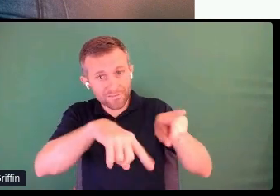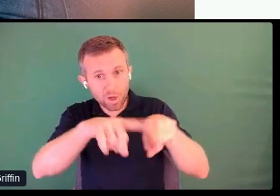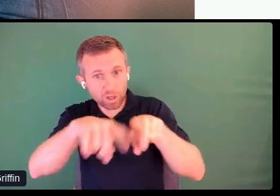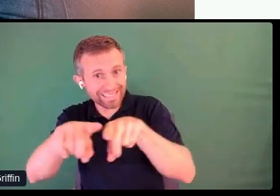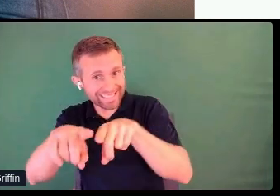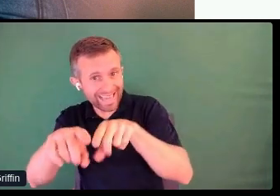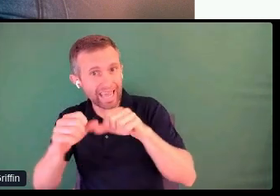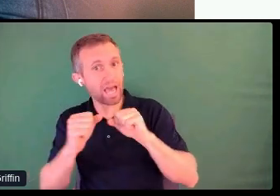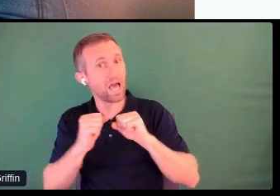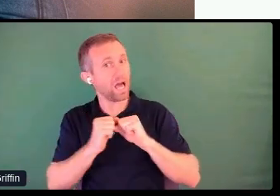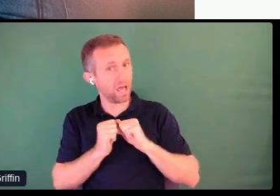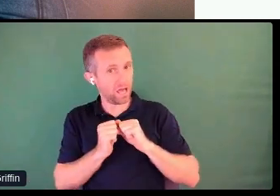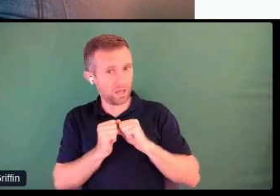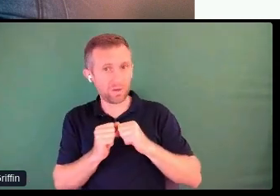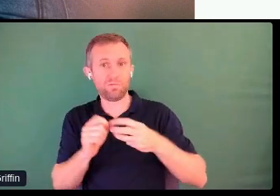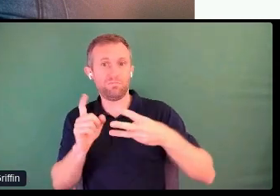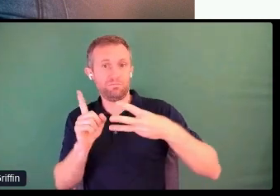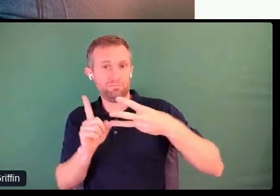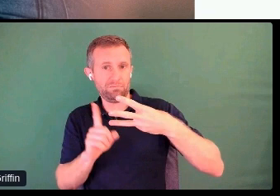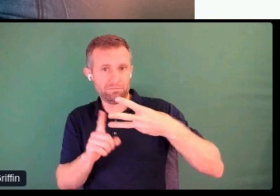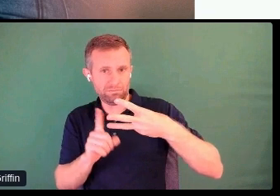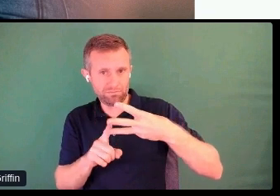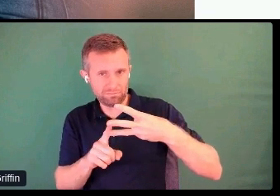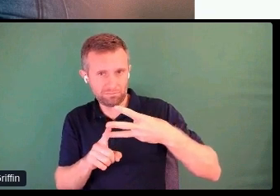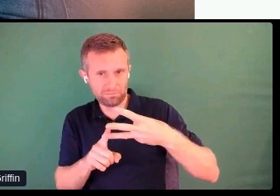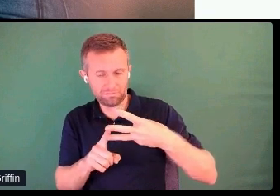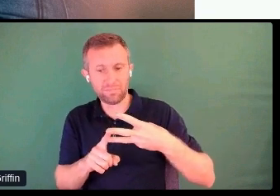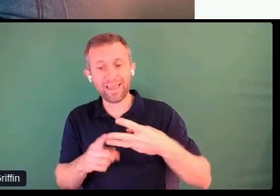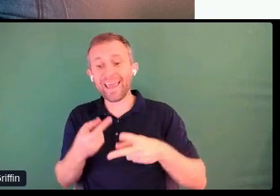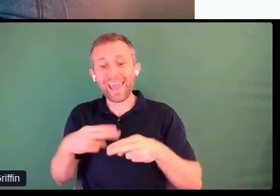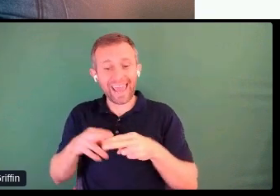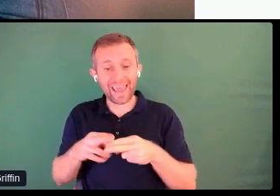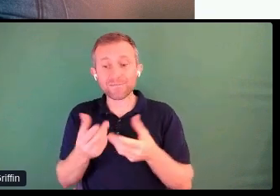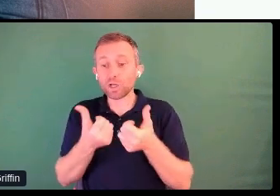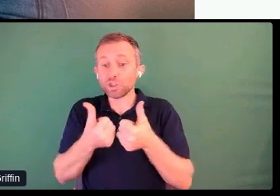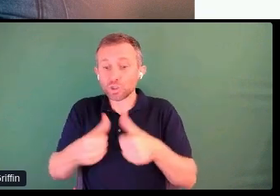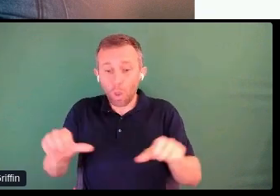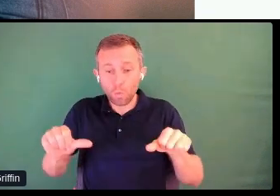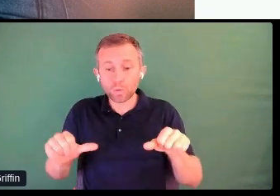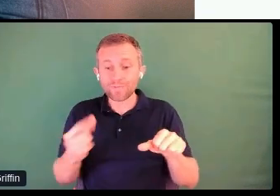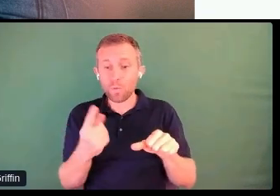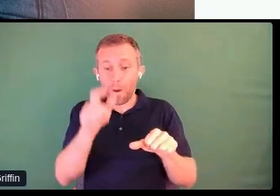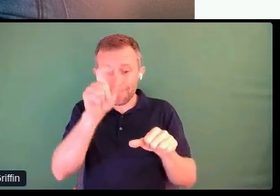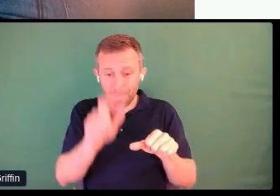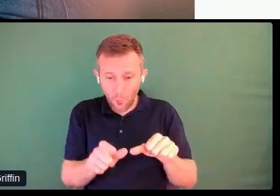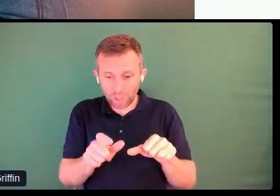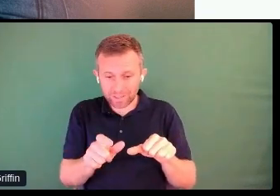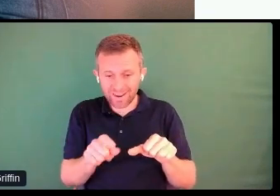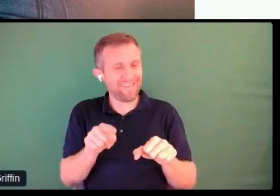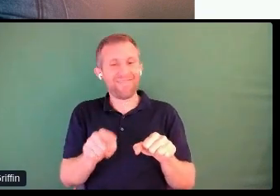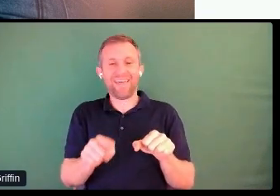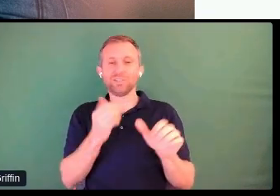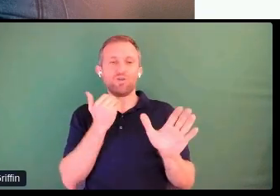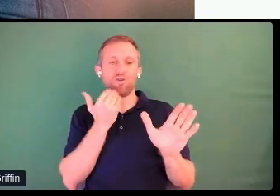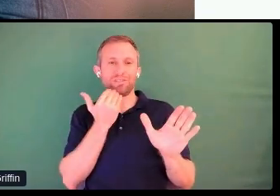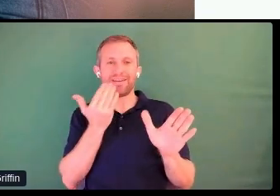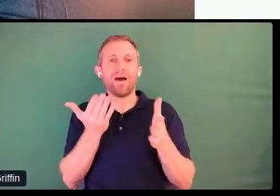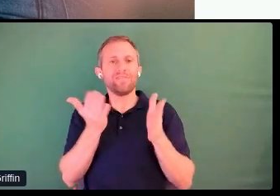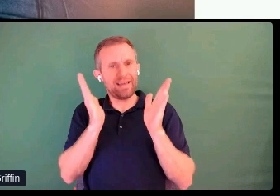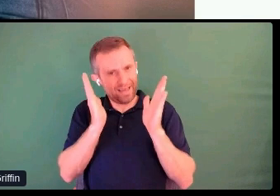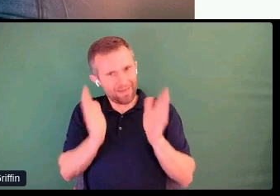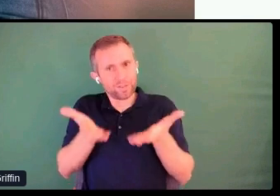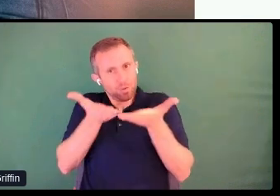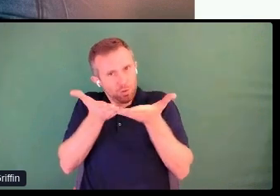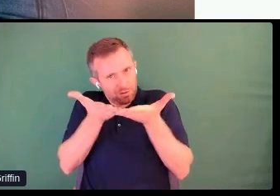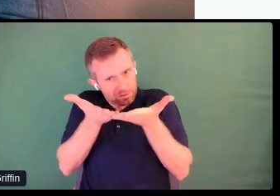those exclusions and use them as opportunities to create new ideas and inclusive designs. Learn from